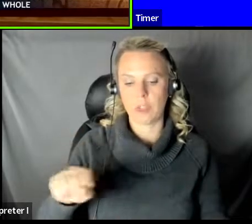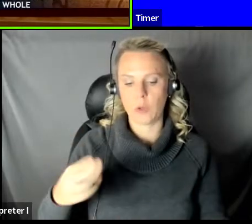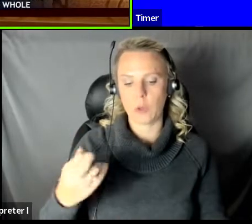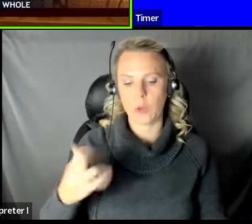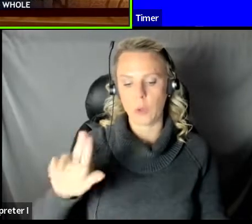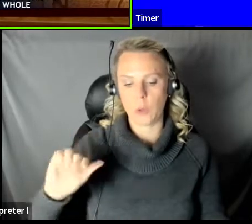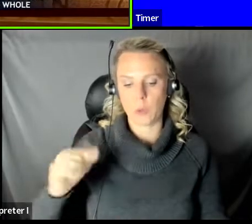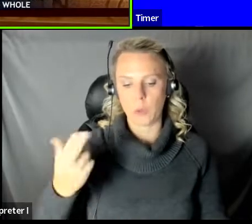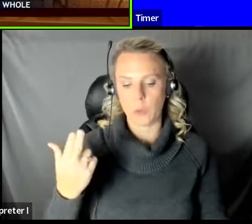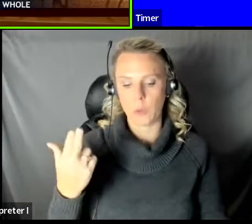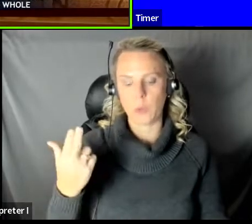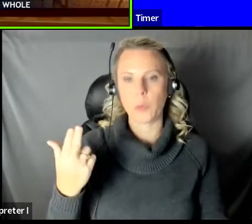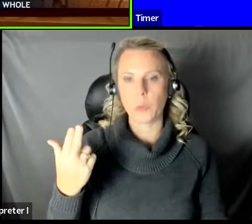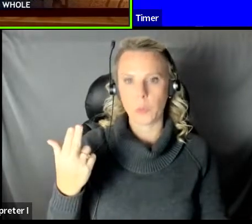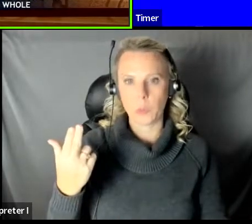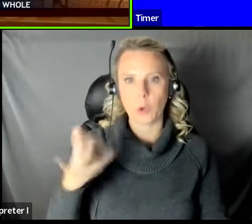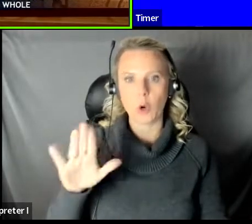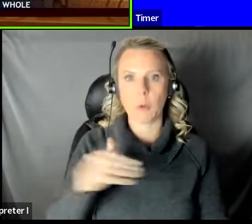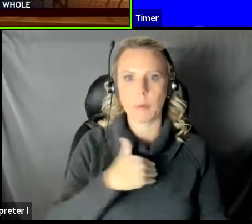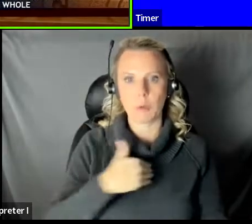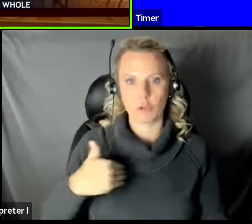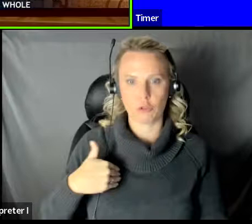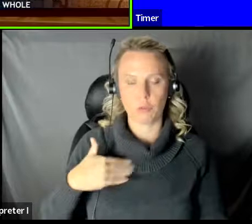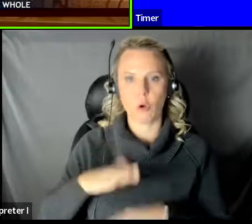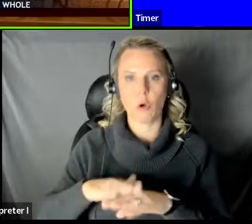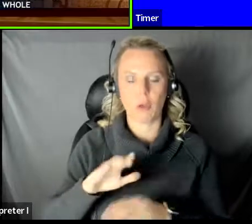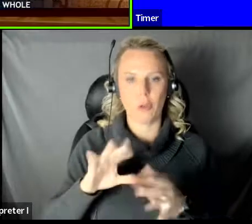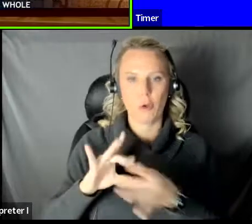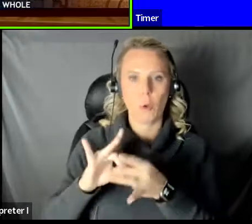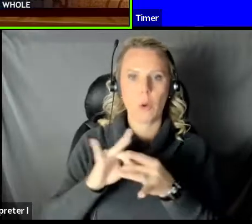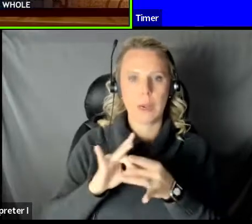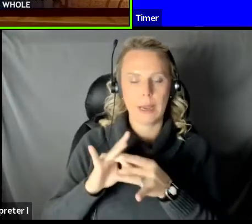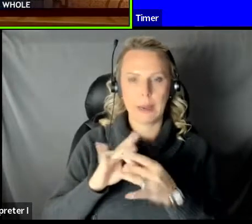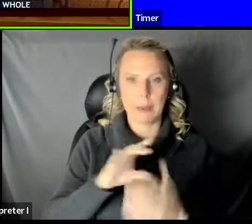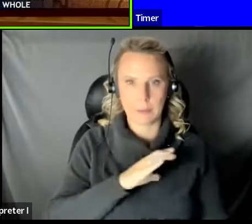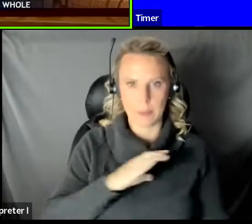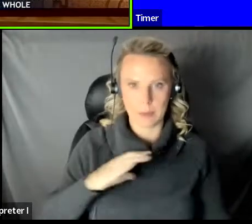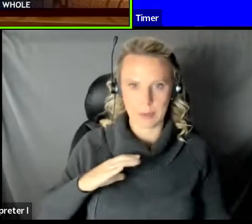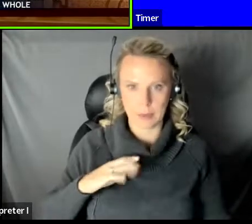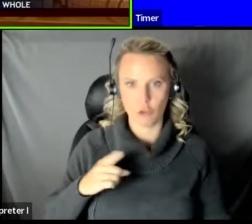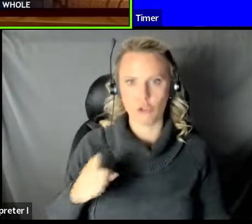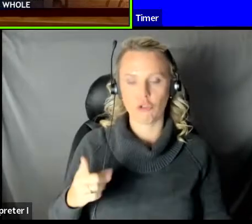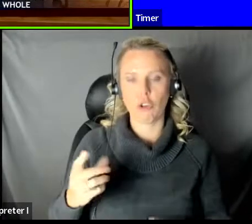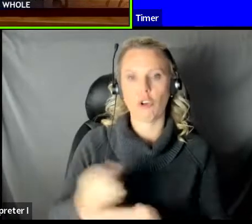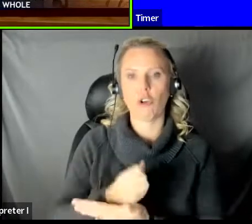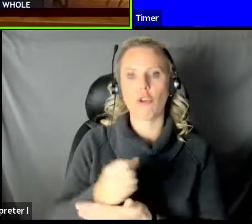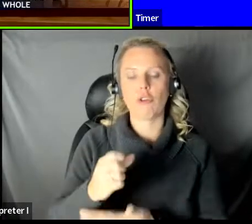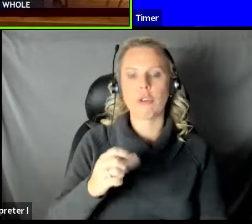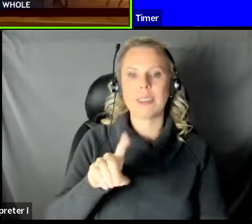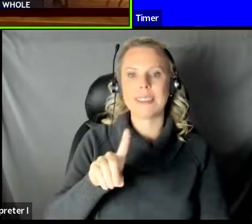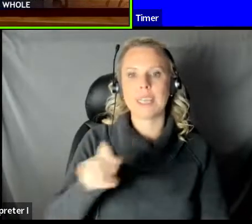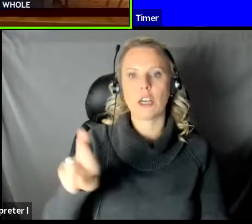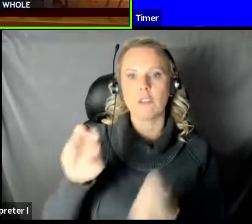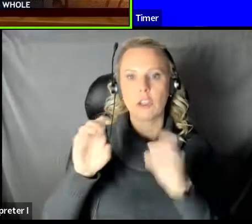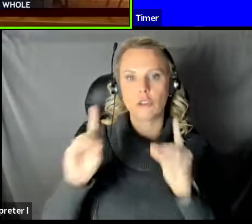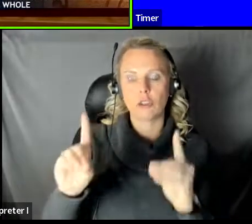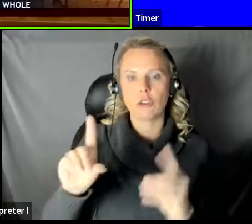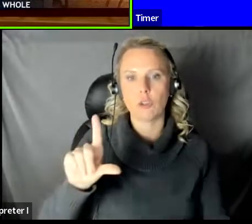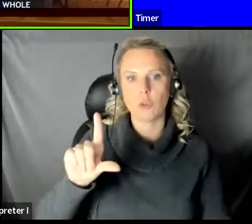of Keisha Fitzhugh for membership on the coordinating committee. Ms. Fitzhugh earned a Doctor of Education in